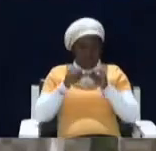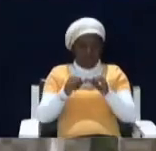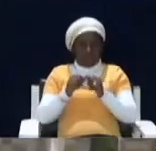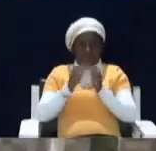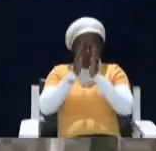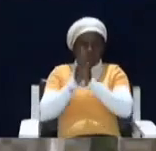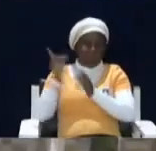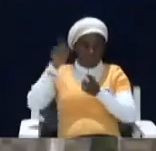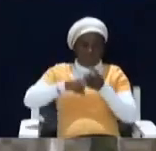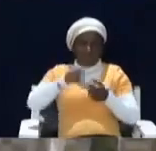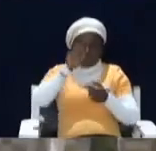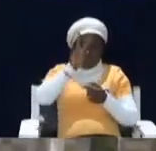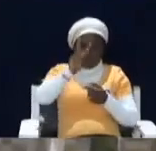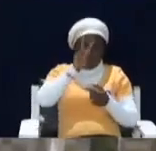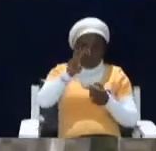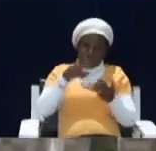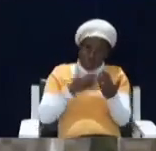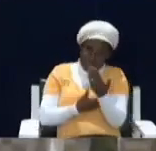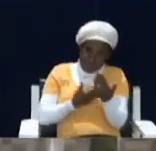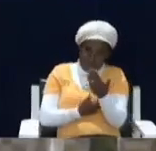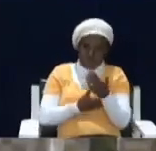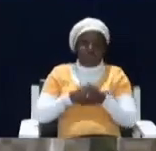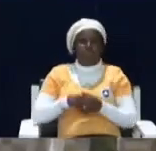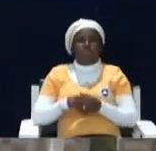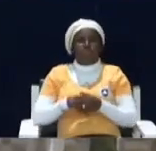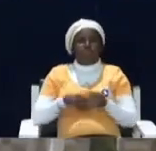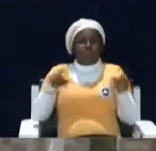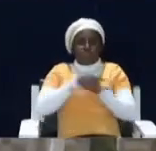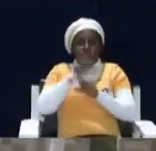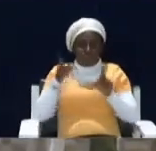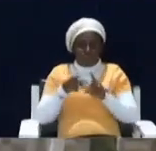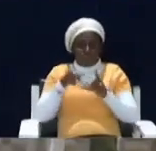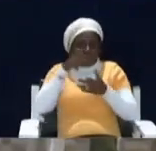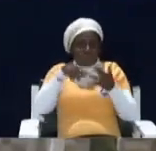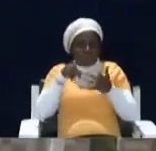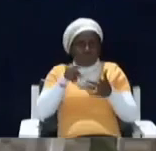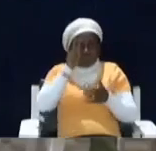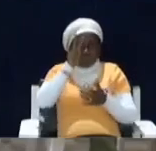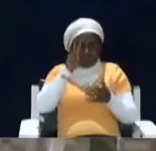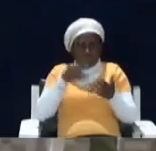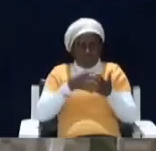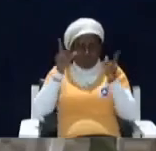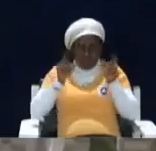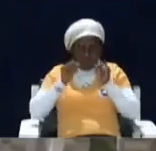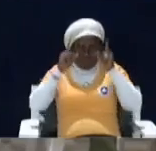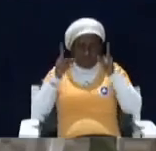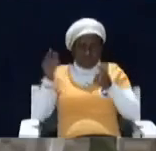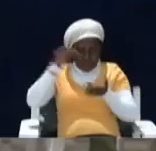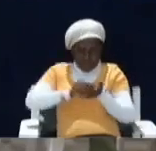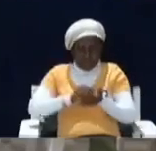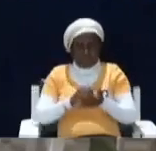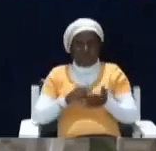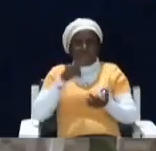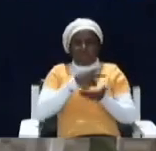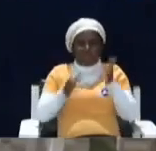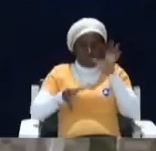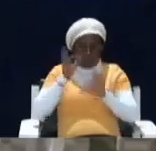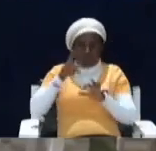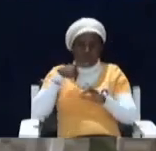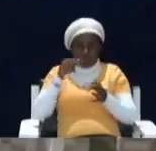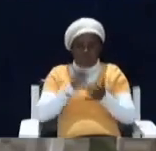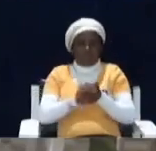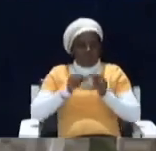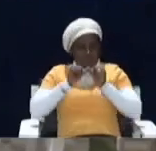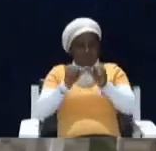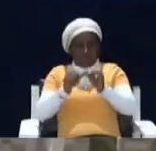2 o'clock and I slept. Immediately around 2 o'clock, I woke up again. The Spirit of God said I